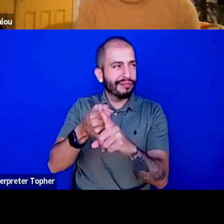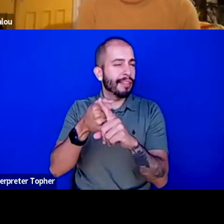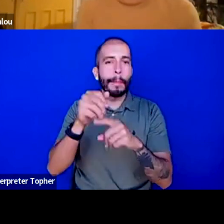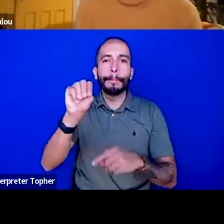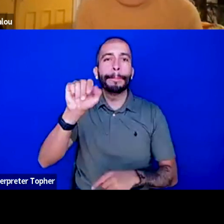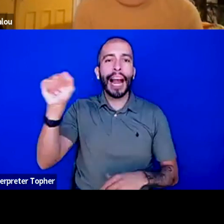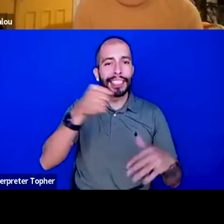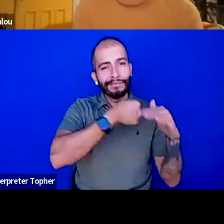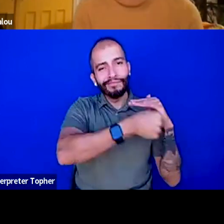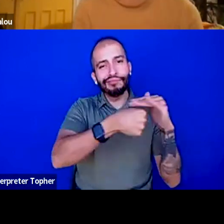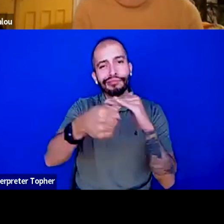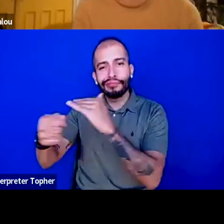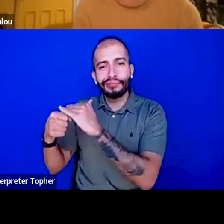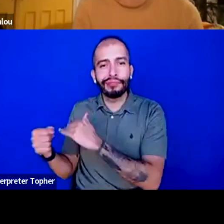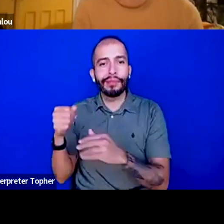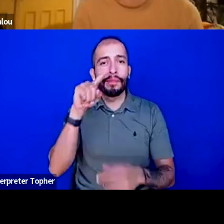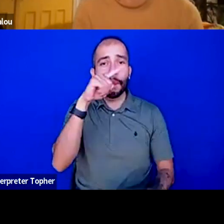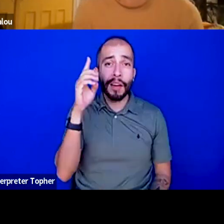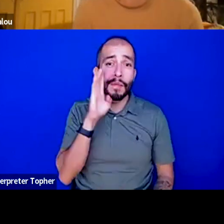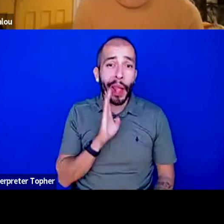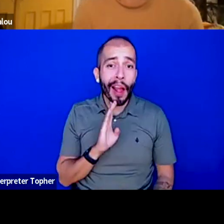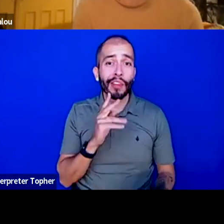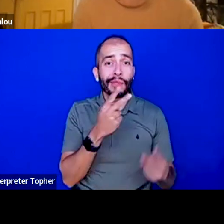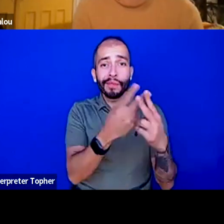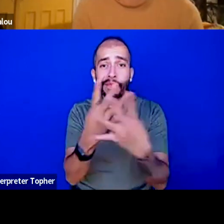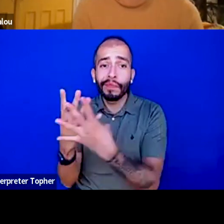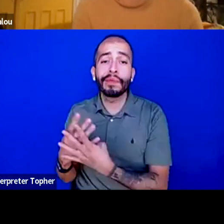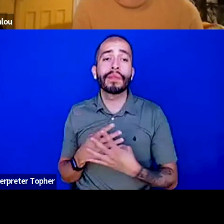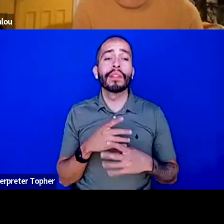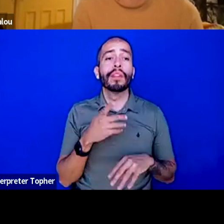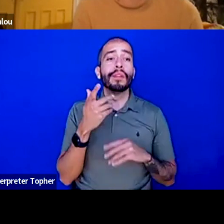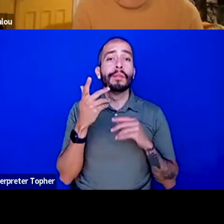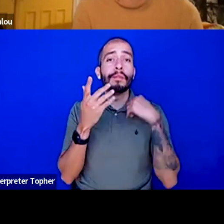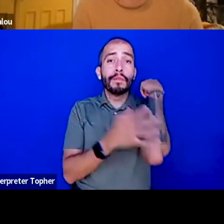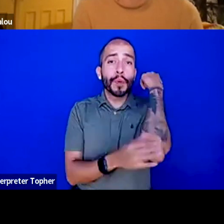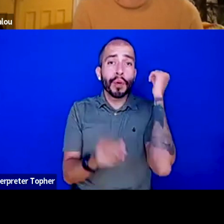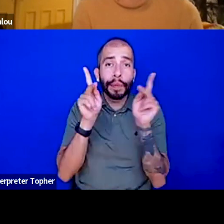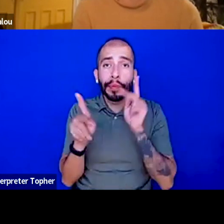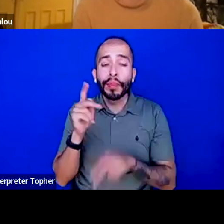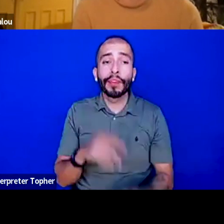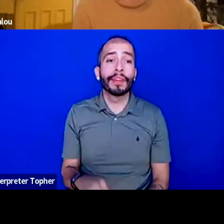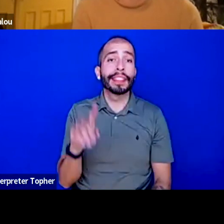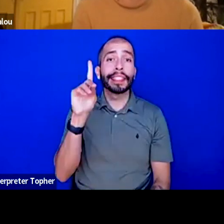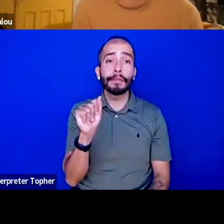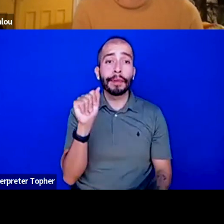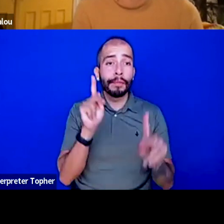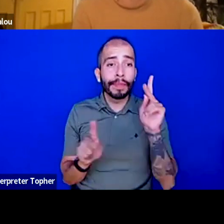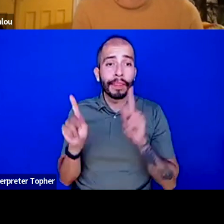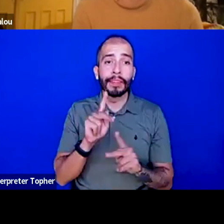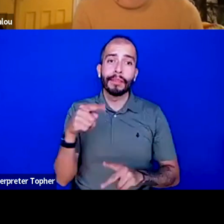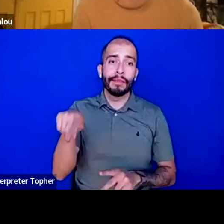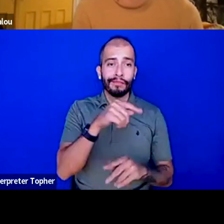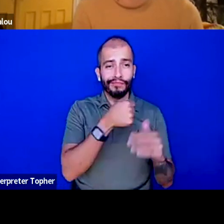poor, disabled folks who were in many ways even more vulnerable in a convict leasing